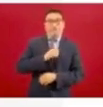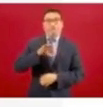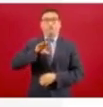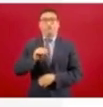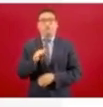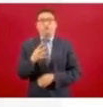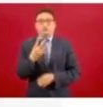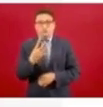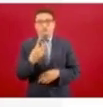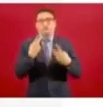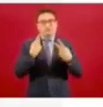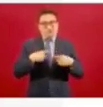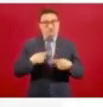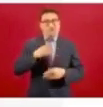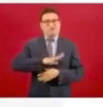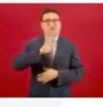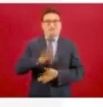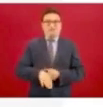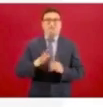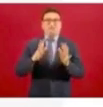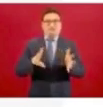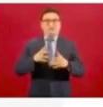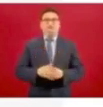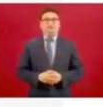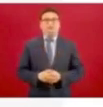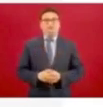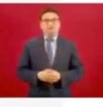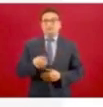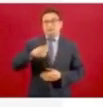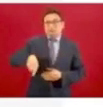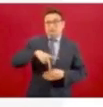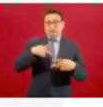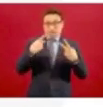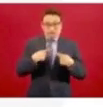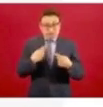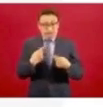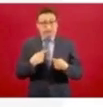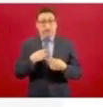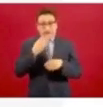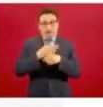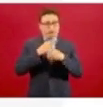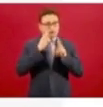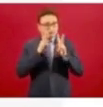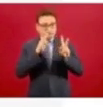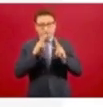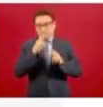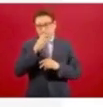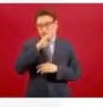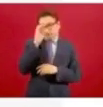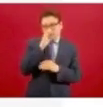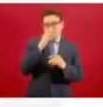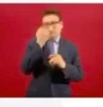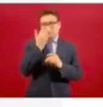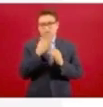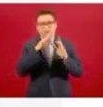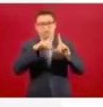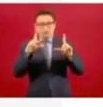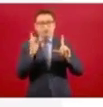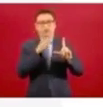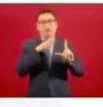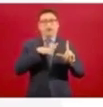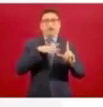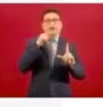entered this epidemic on February the 27th, and unfortunately we've had 94 people who have